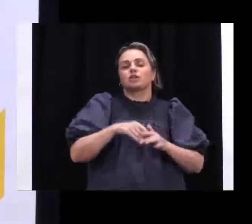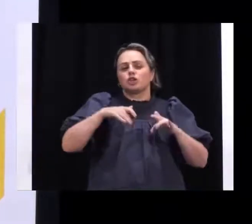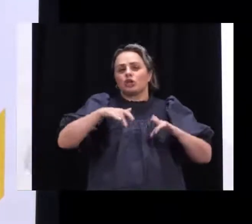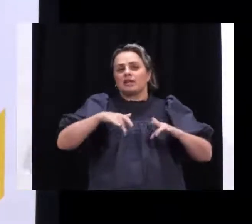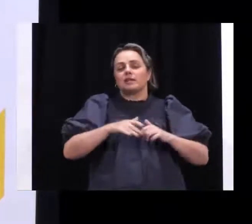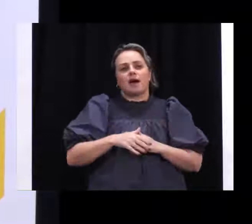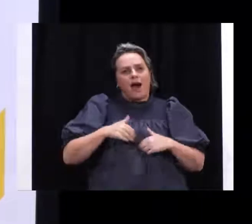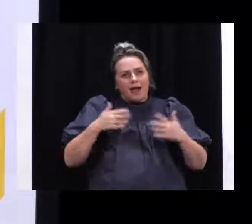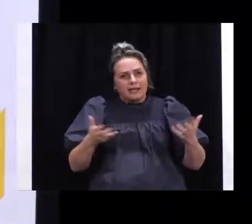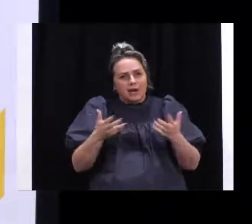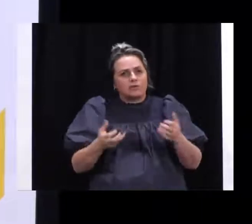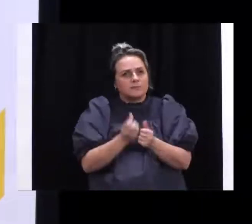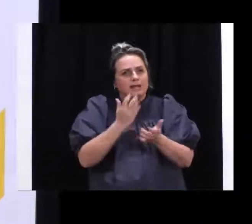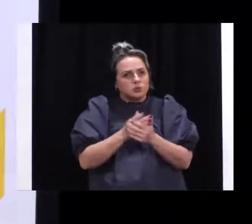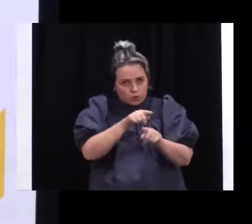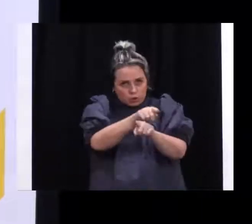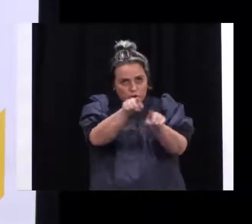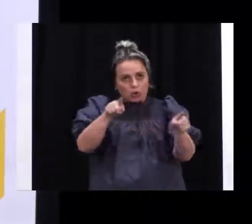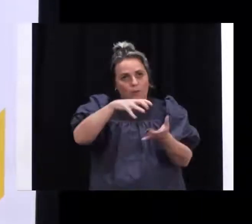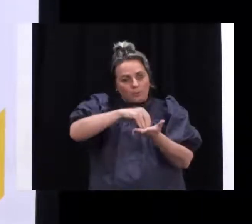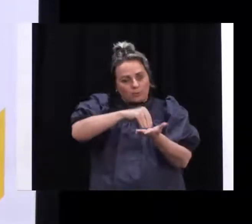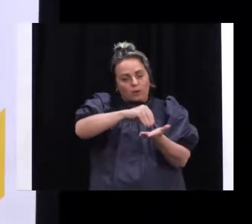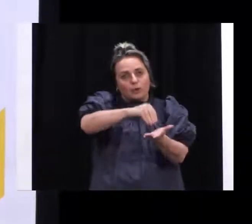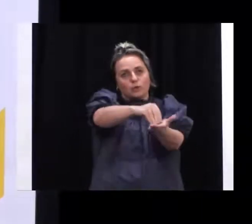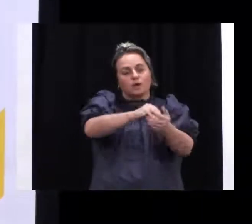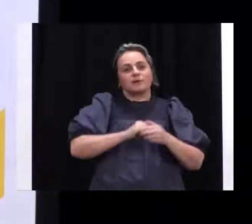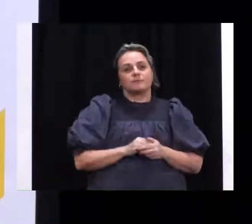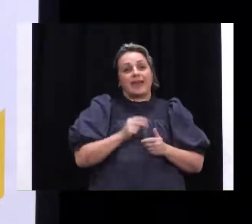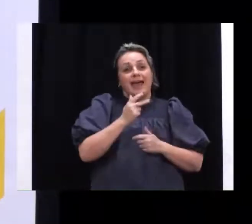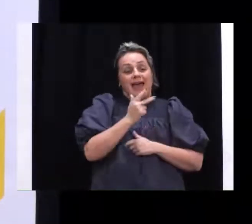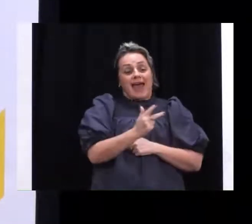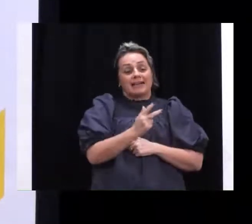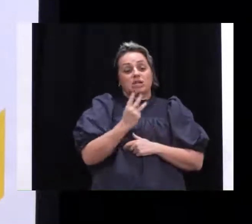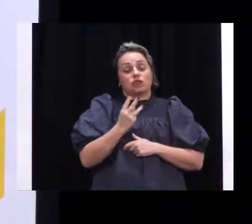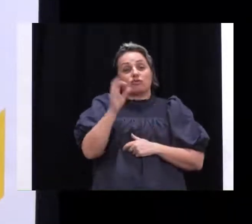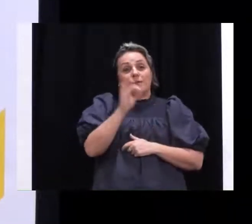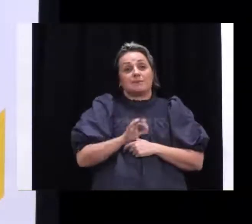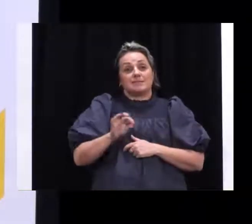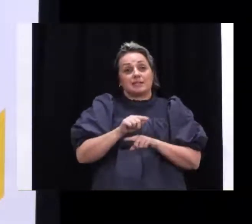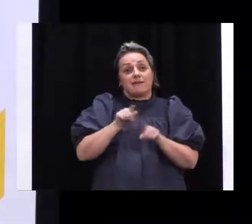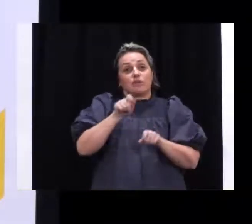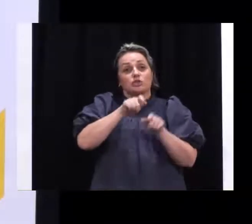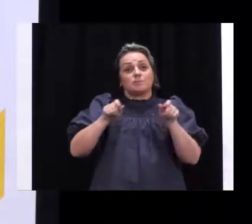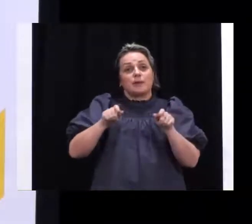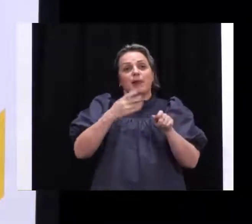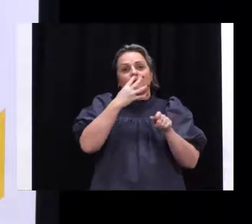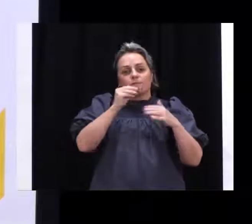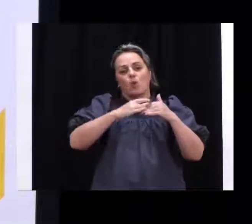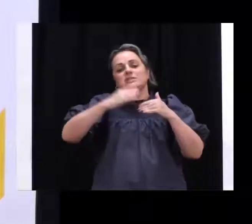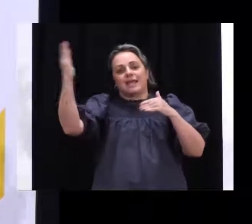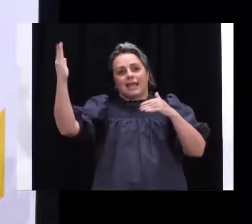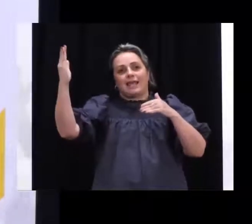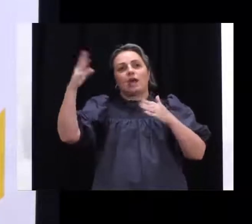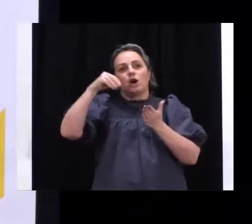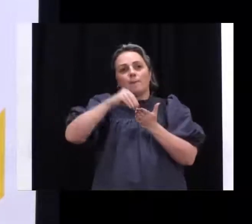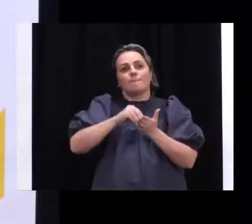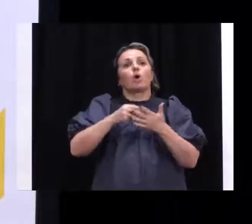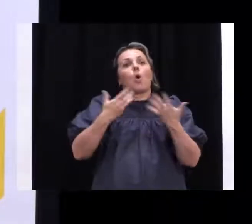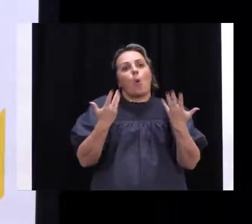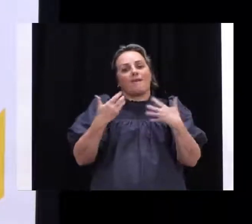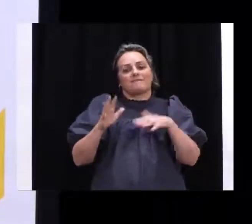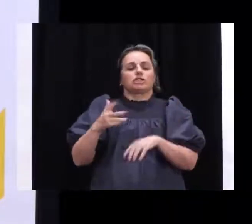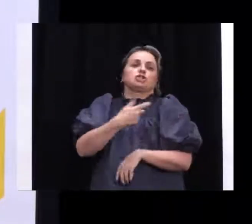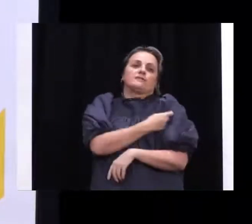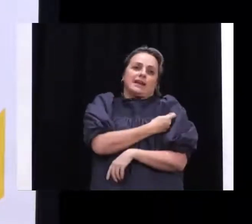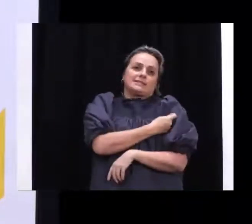make sure that they are booking in. 83% of those aged over 40 have either booked in or have received at least one